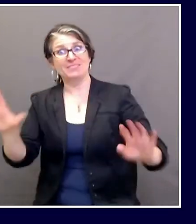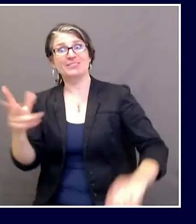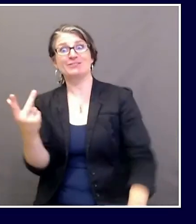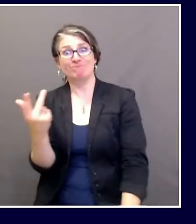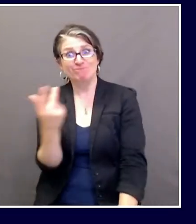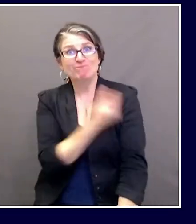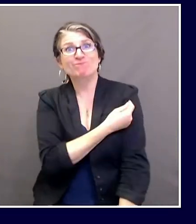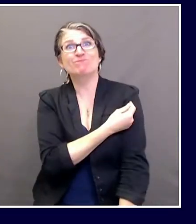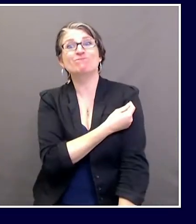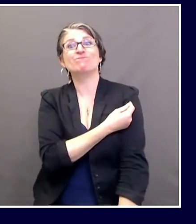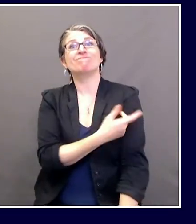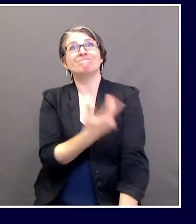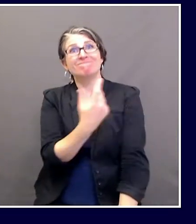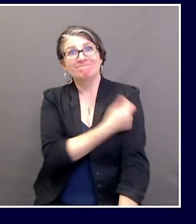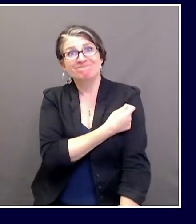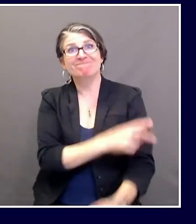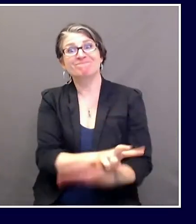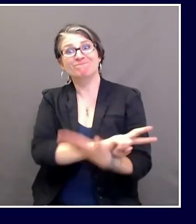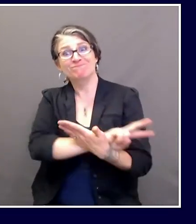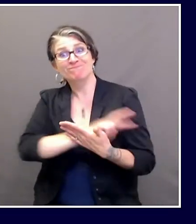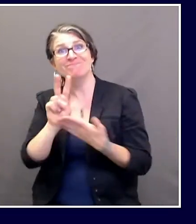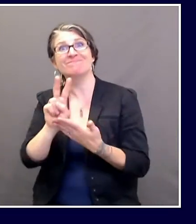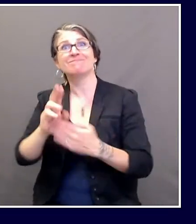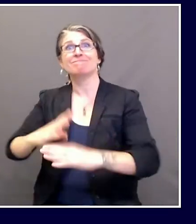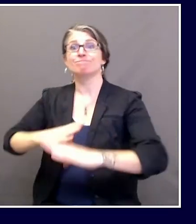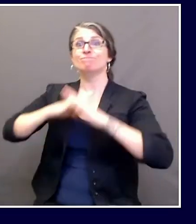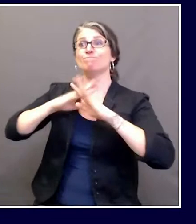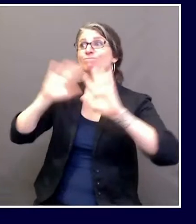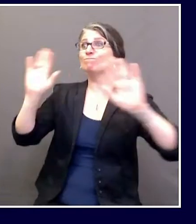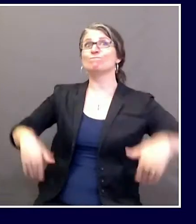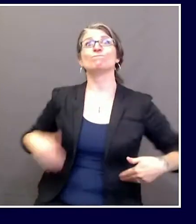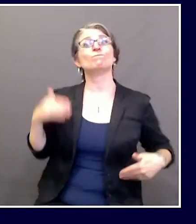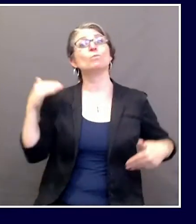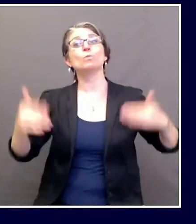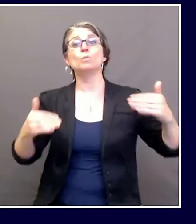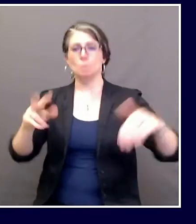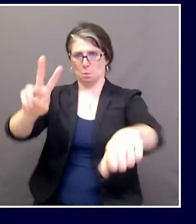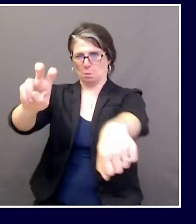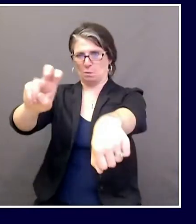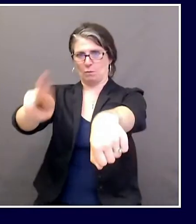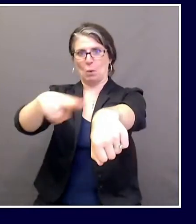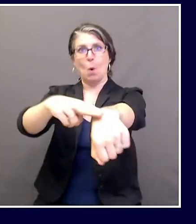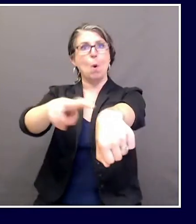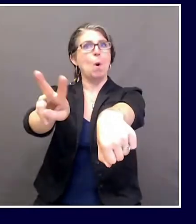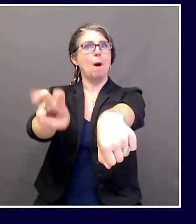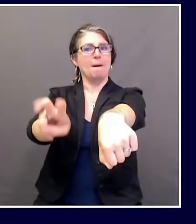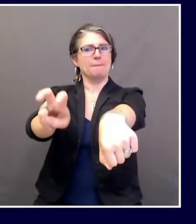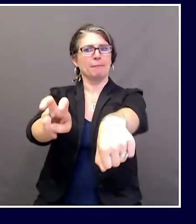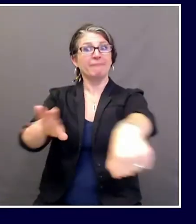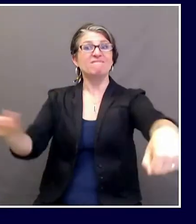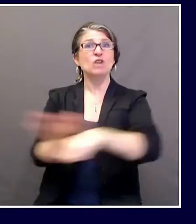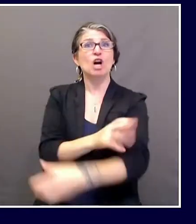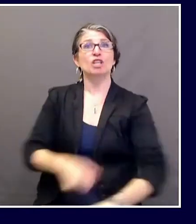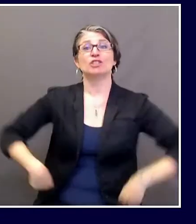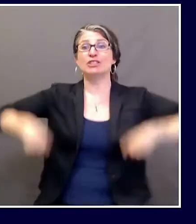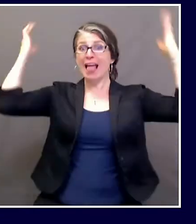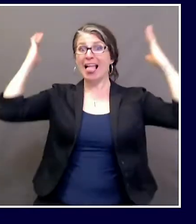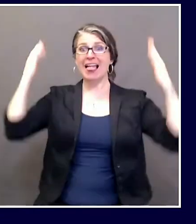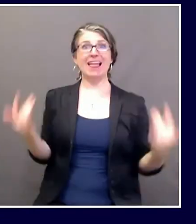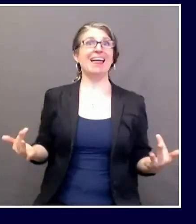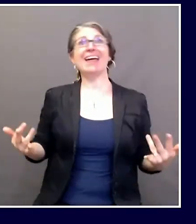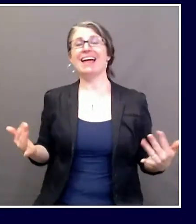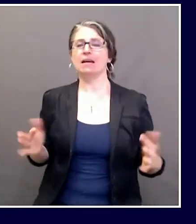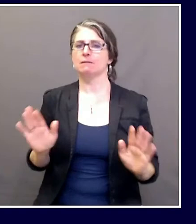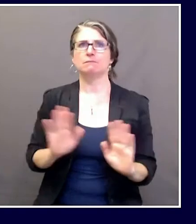around other fully vaccinated folks. It means that families can go back to getting together.